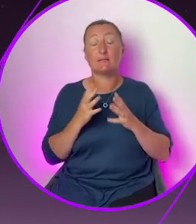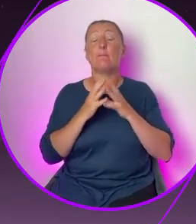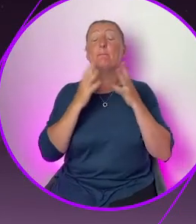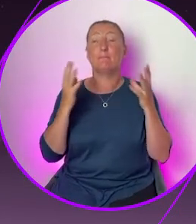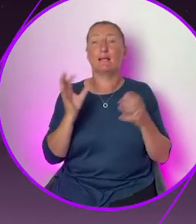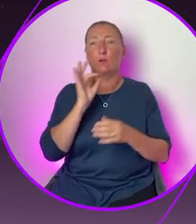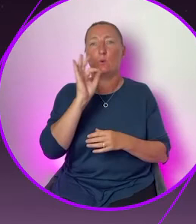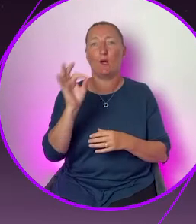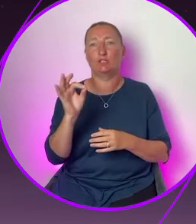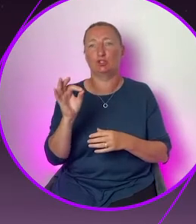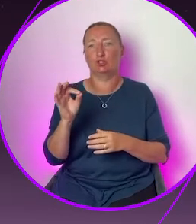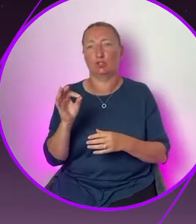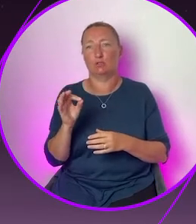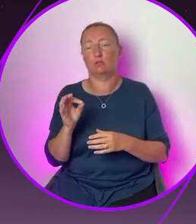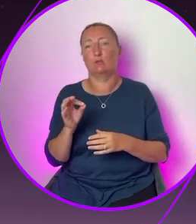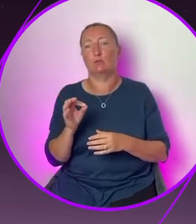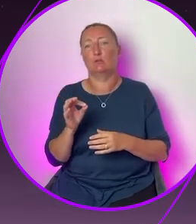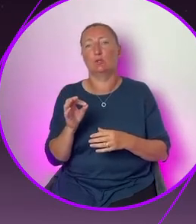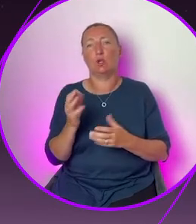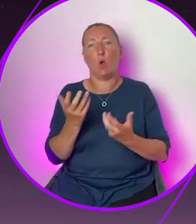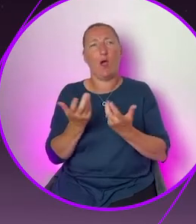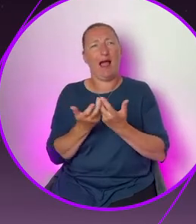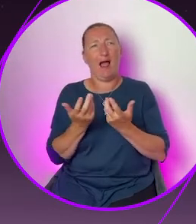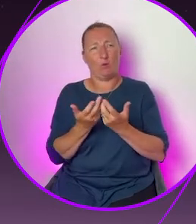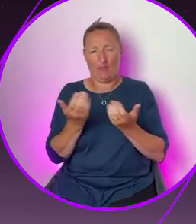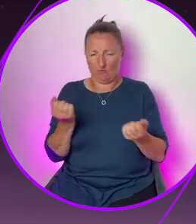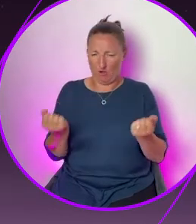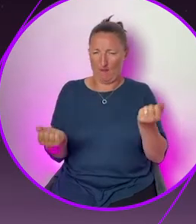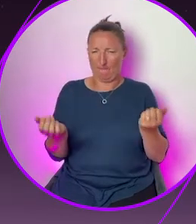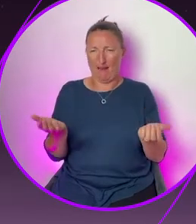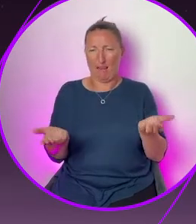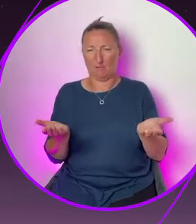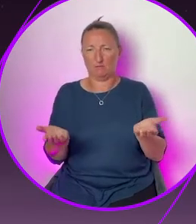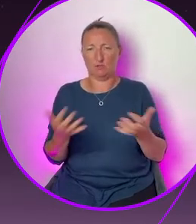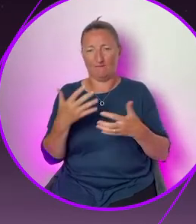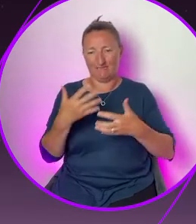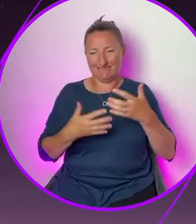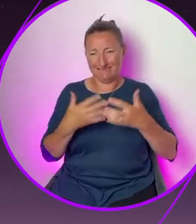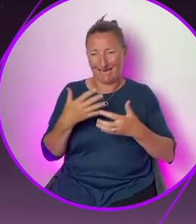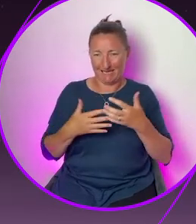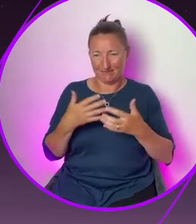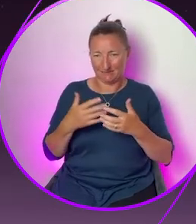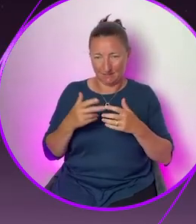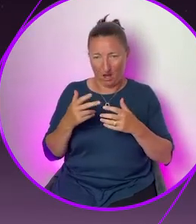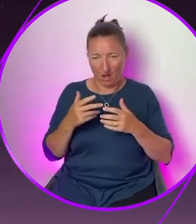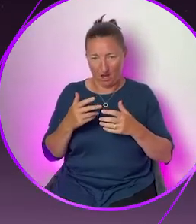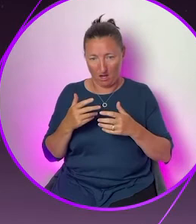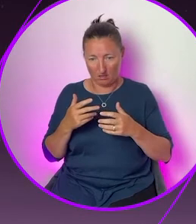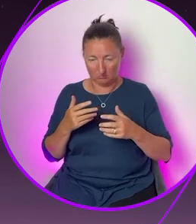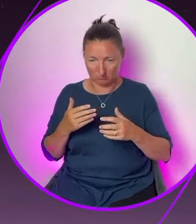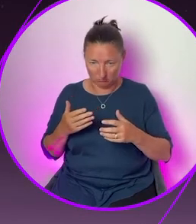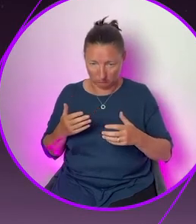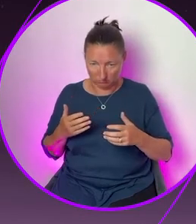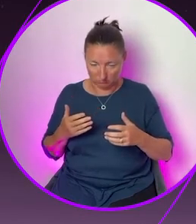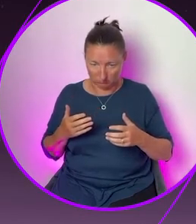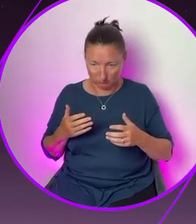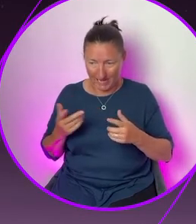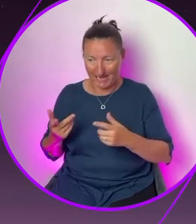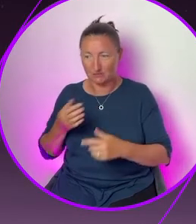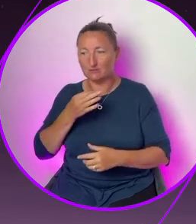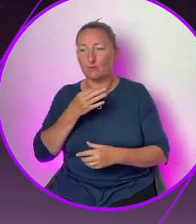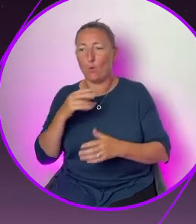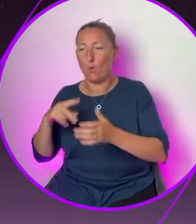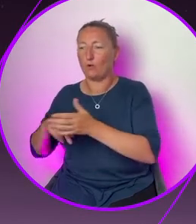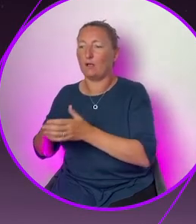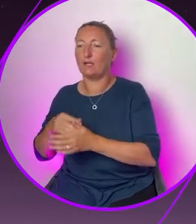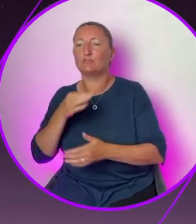How do you strike a balance, as we say here, between kind of data-driven approaches to making decisions and organizational risk taking